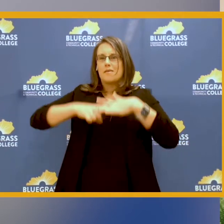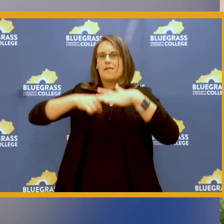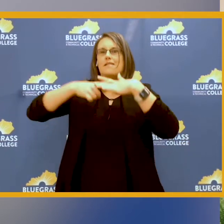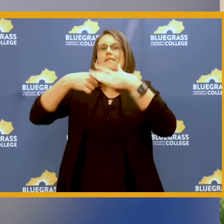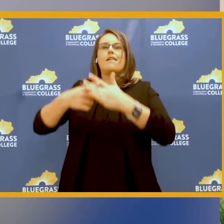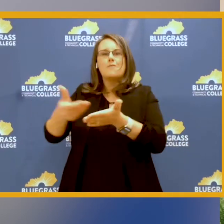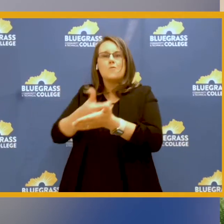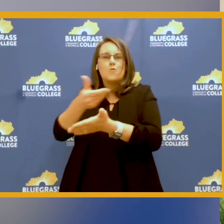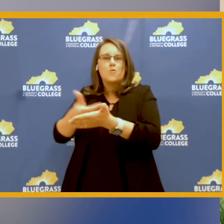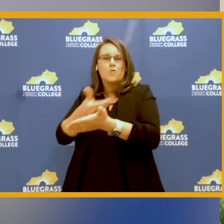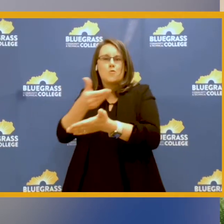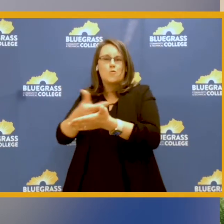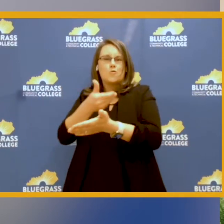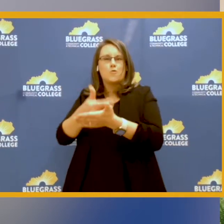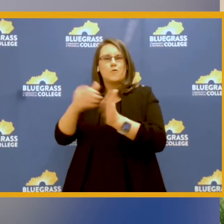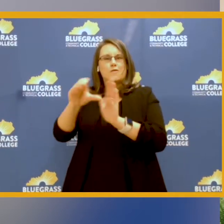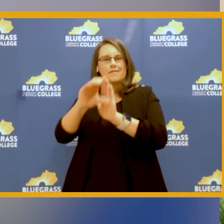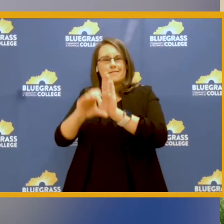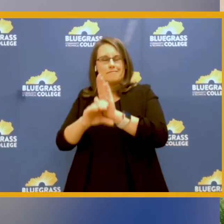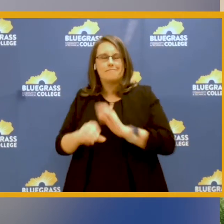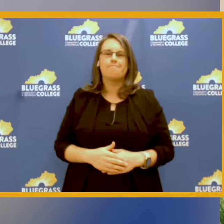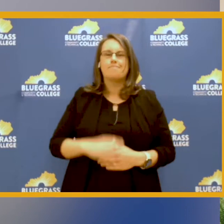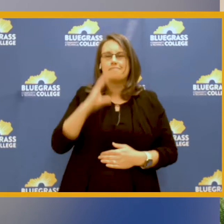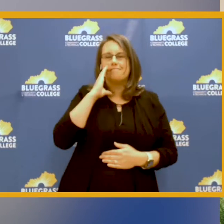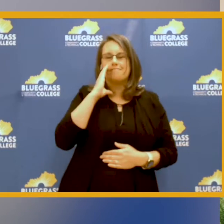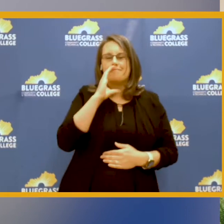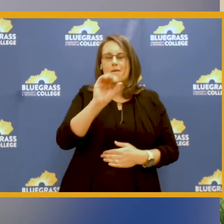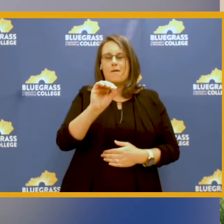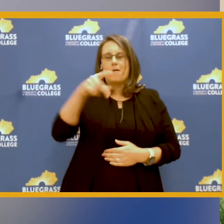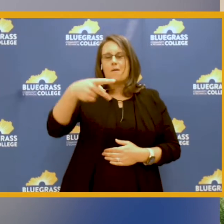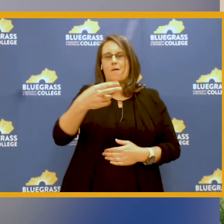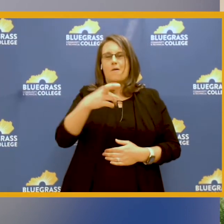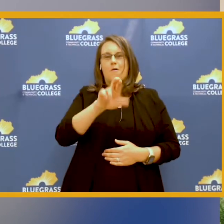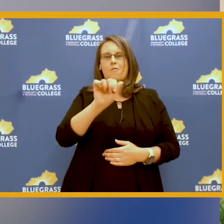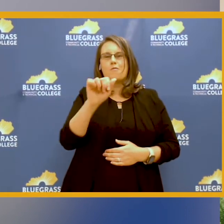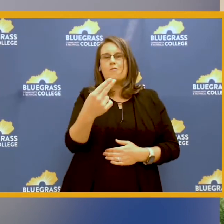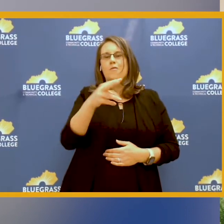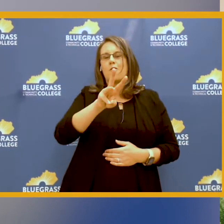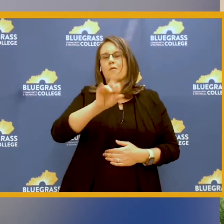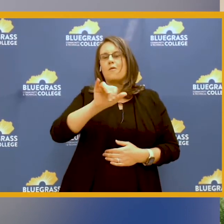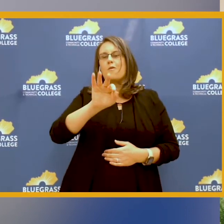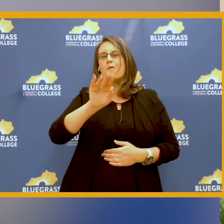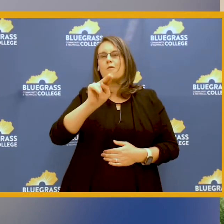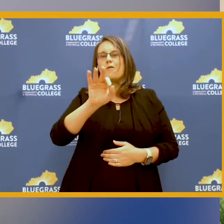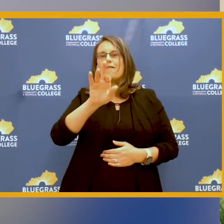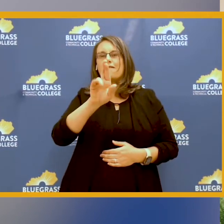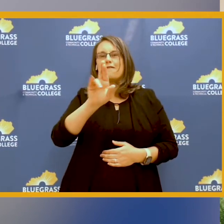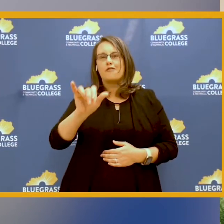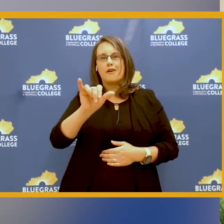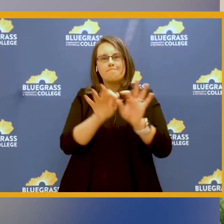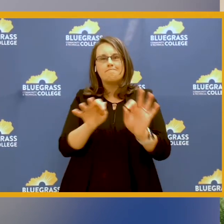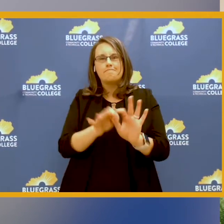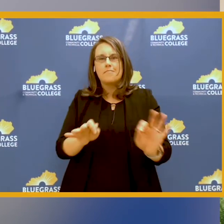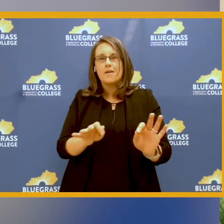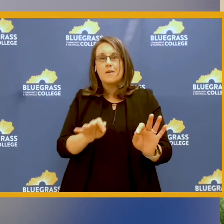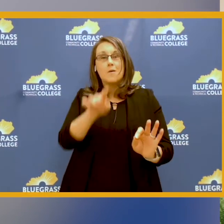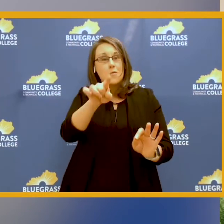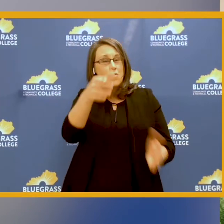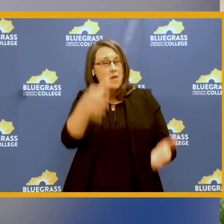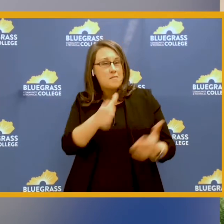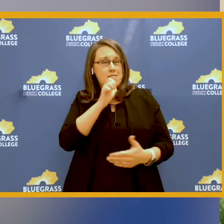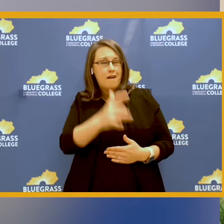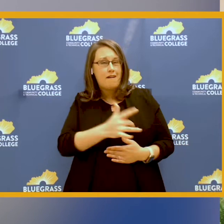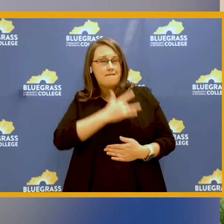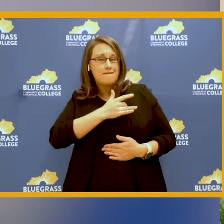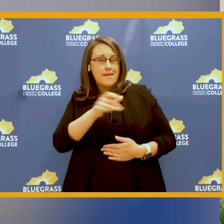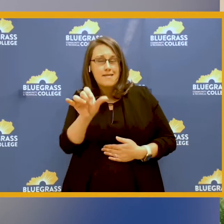another. I know, as Oprah Winfrey said, you may not feel like it, but you